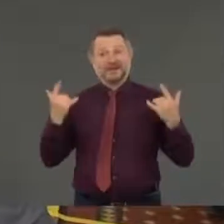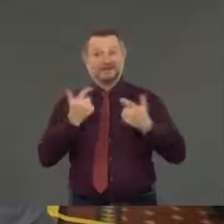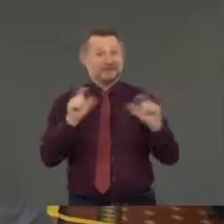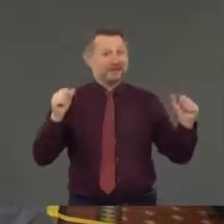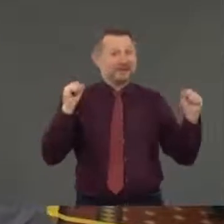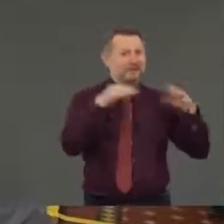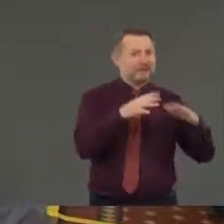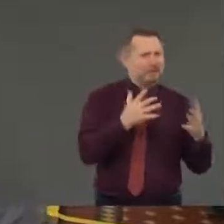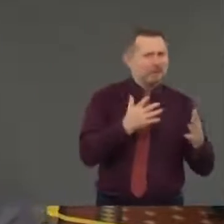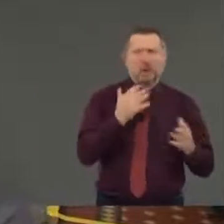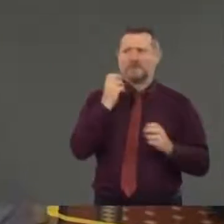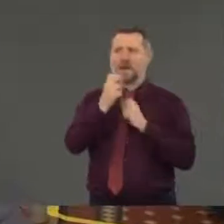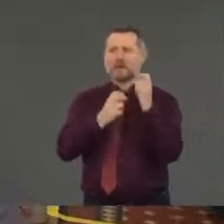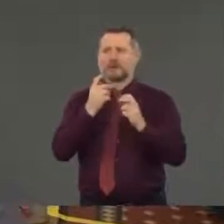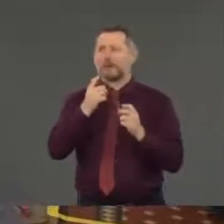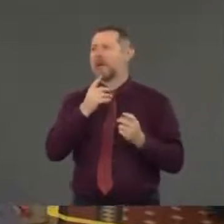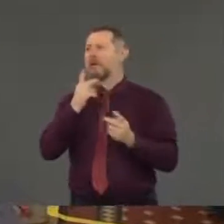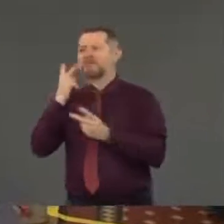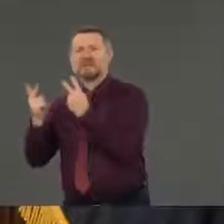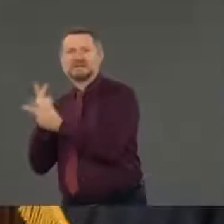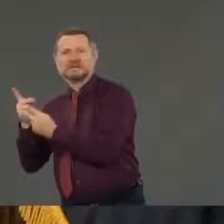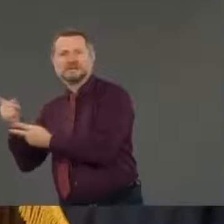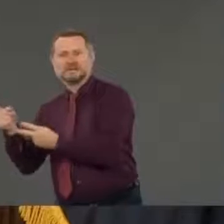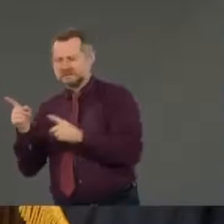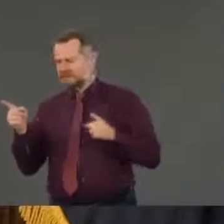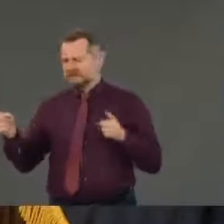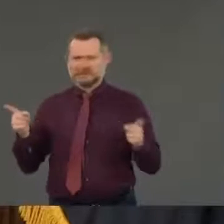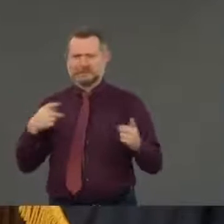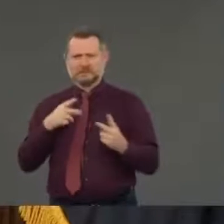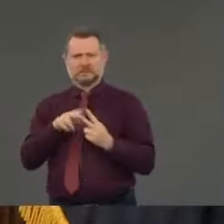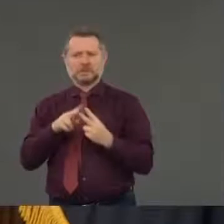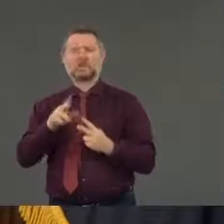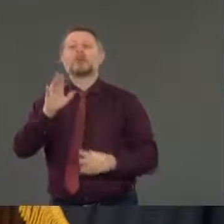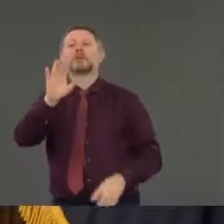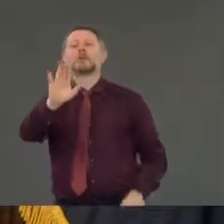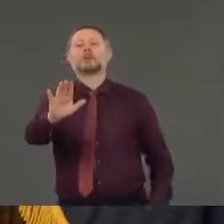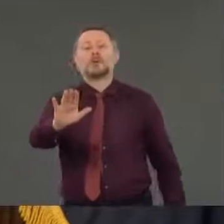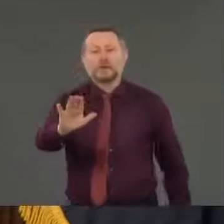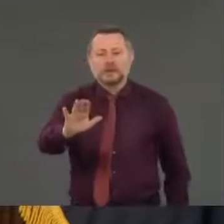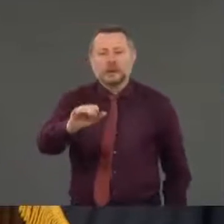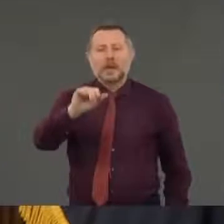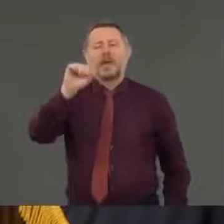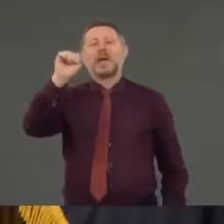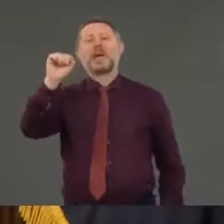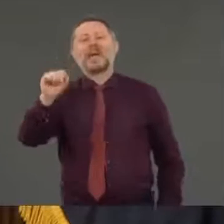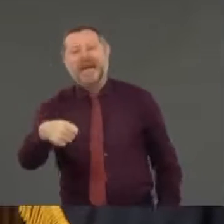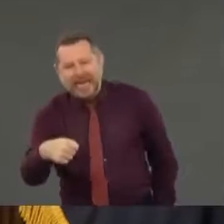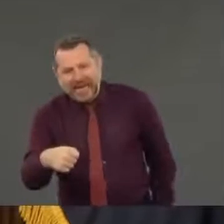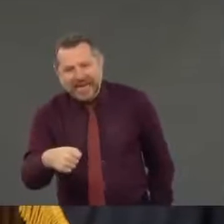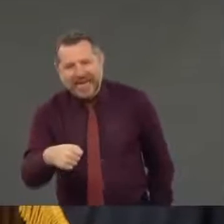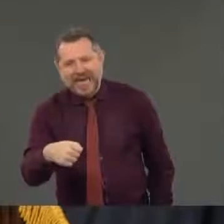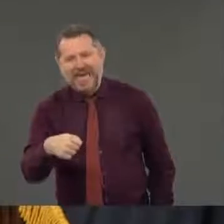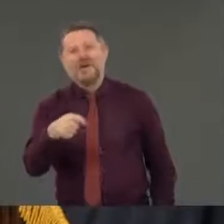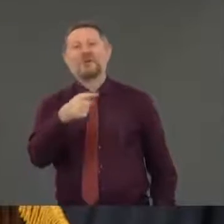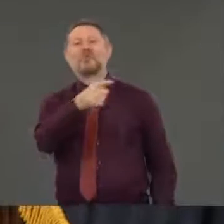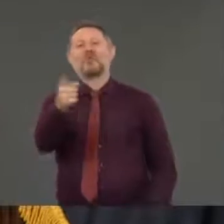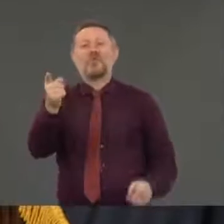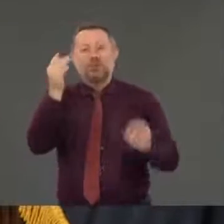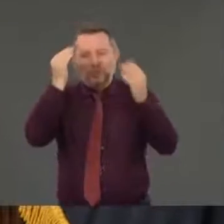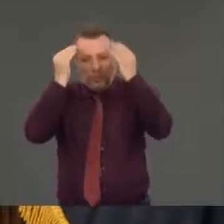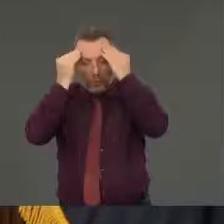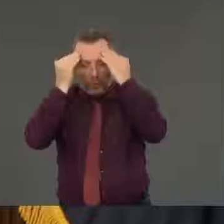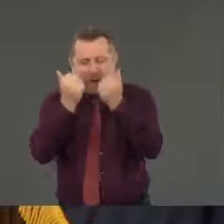visitation, because these are 2 really big topics. Yeah, but they know everything already. They know